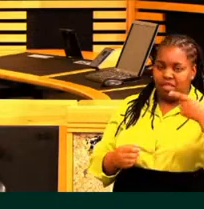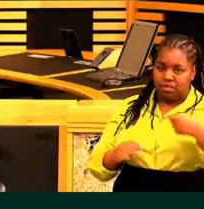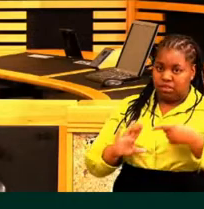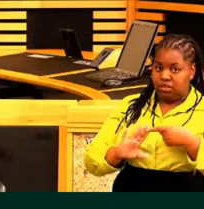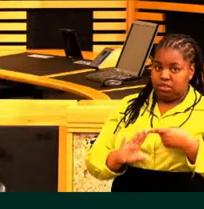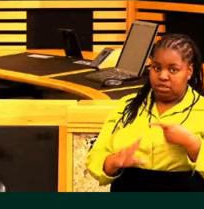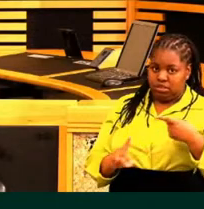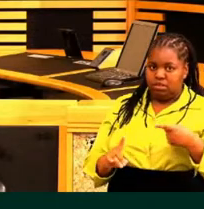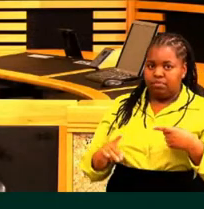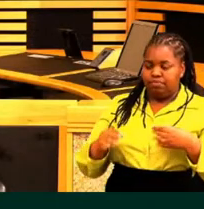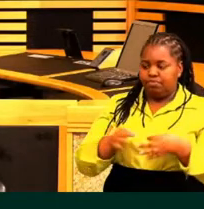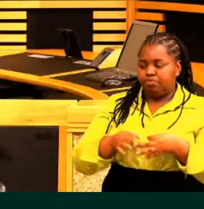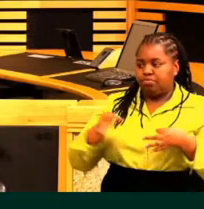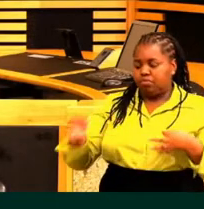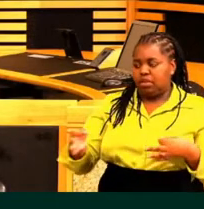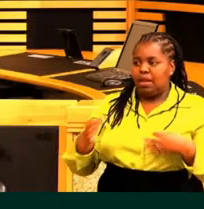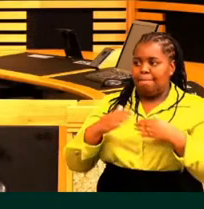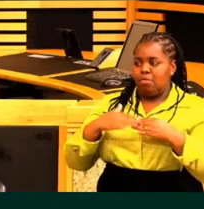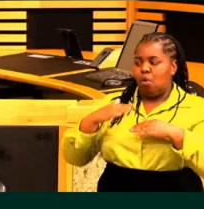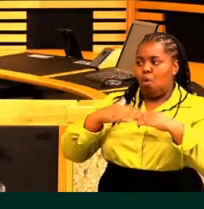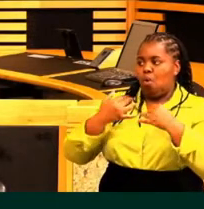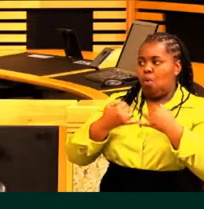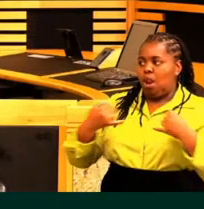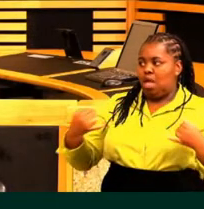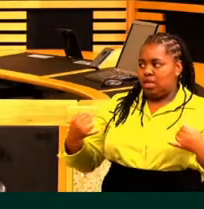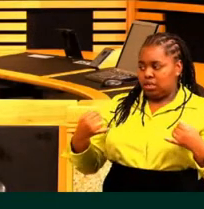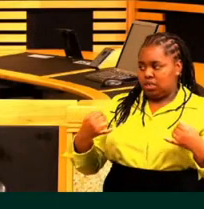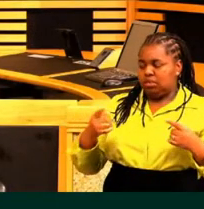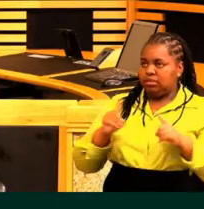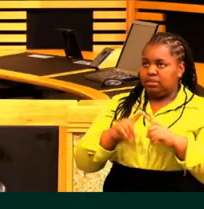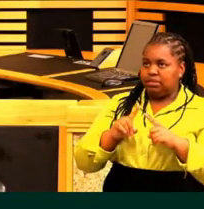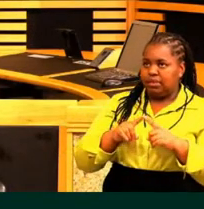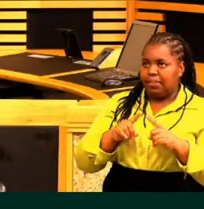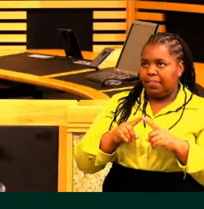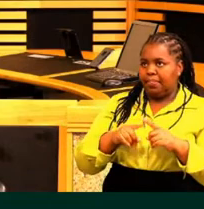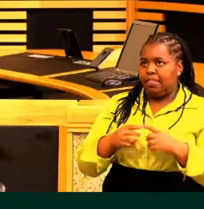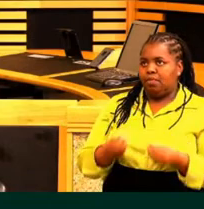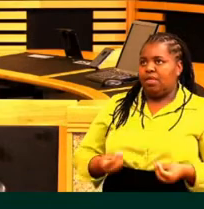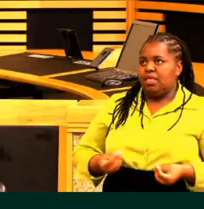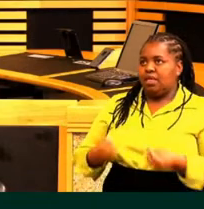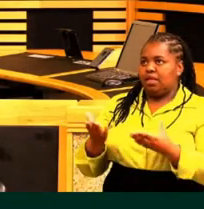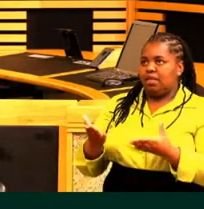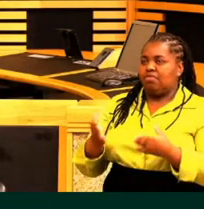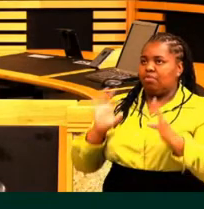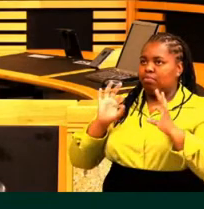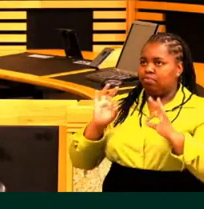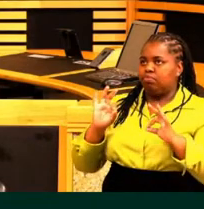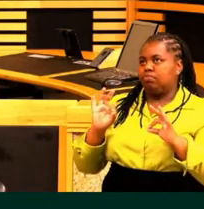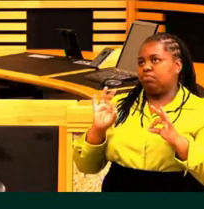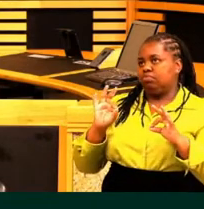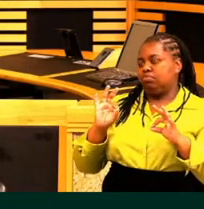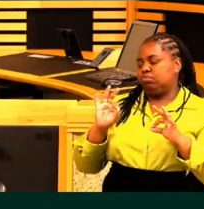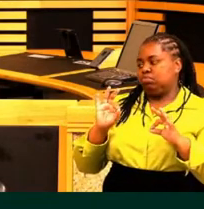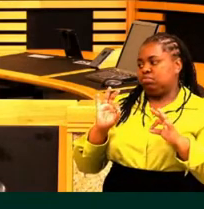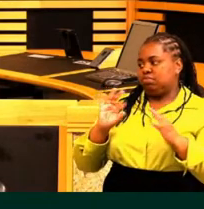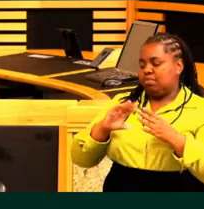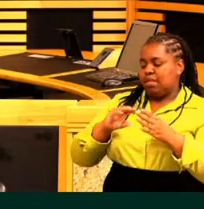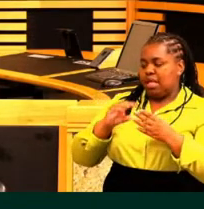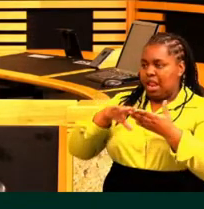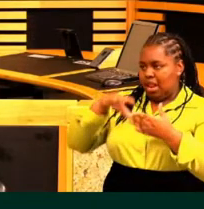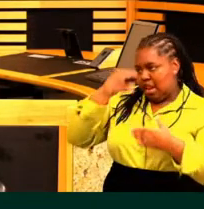it expand access to online education resources and platform to provide affordable flexible self-paced learning